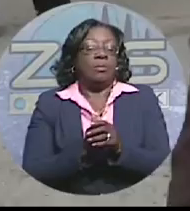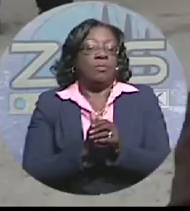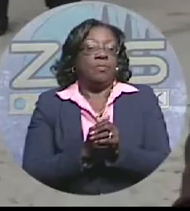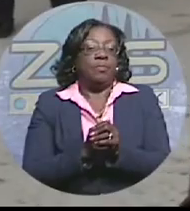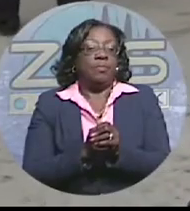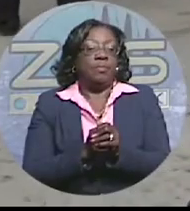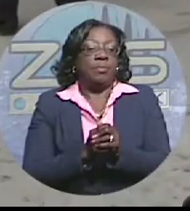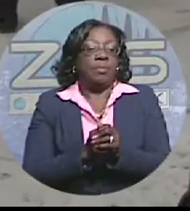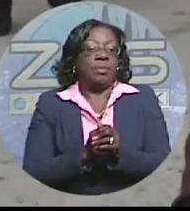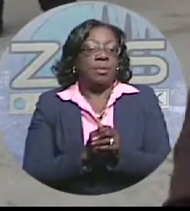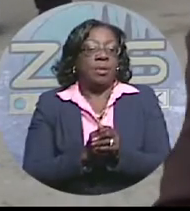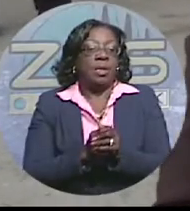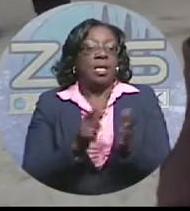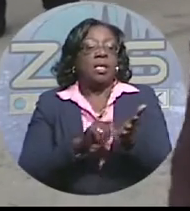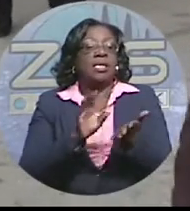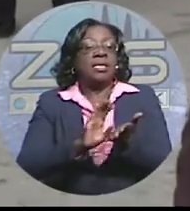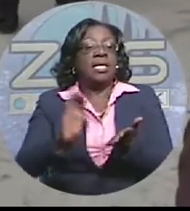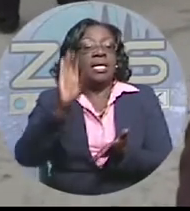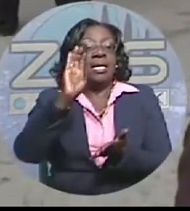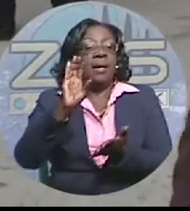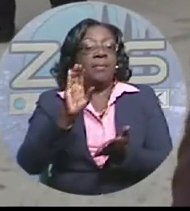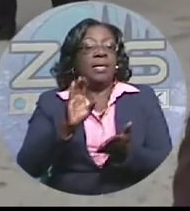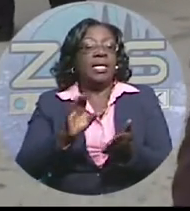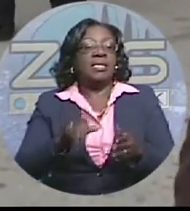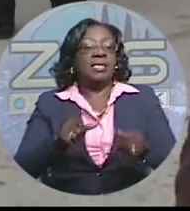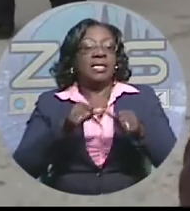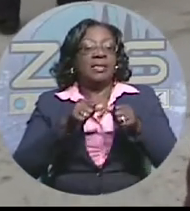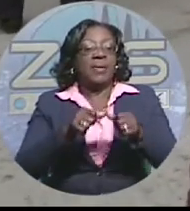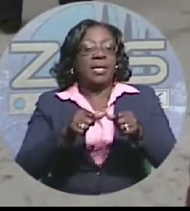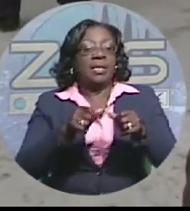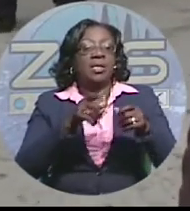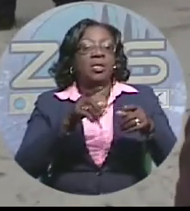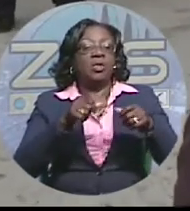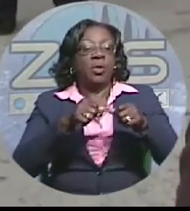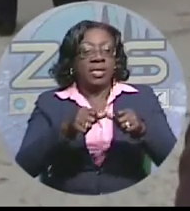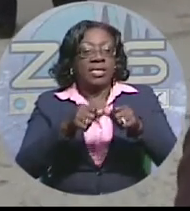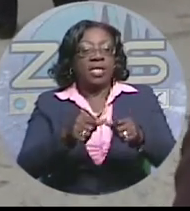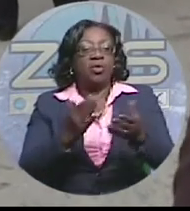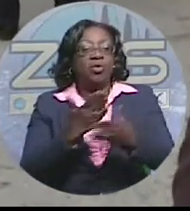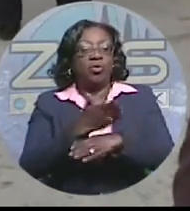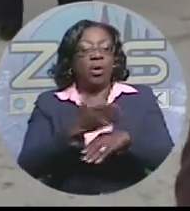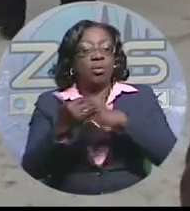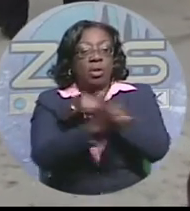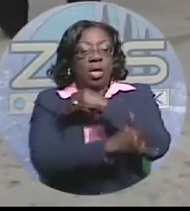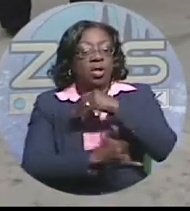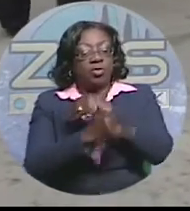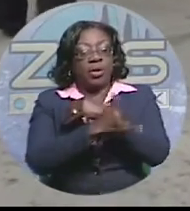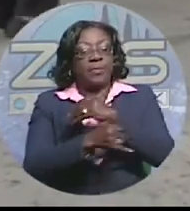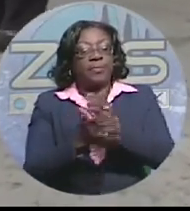now. This cleanup initiative is expected to take place nationwide. Carla Palmer, ZNS Network News.